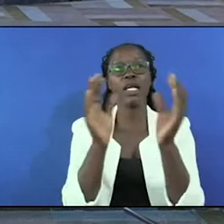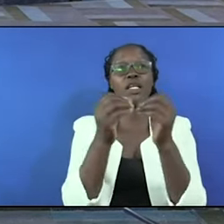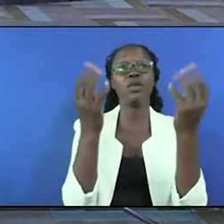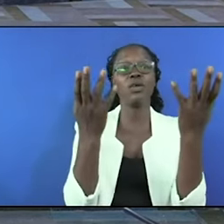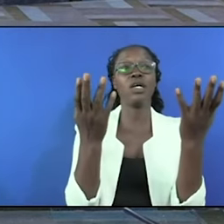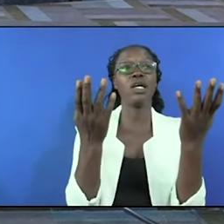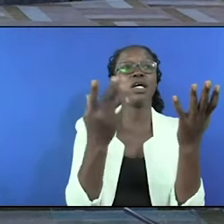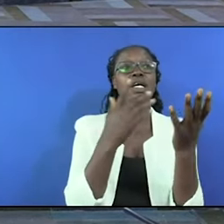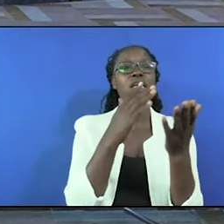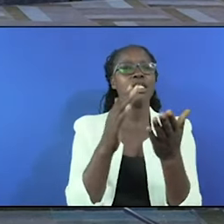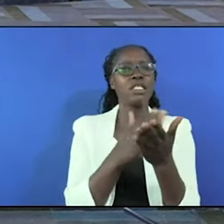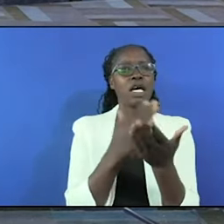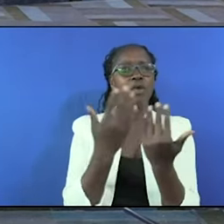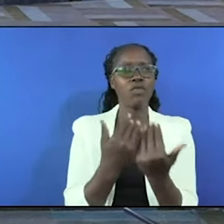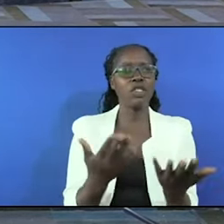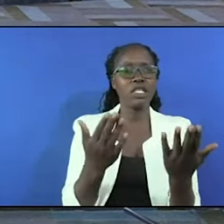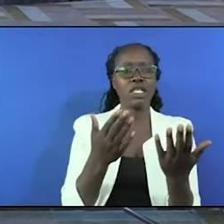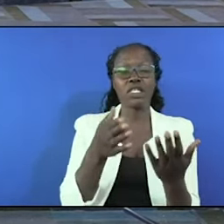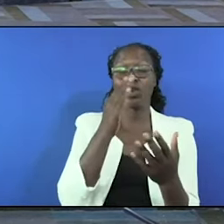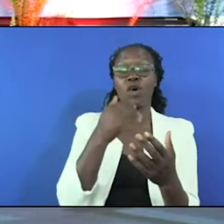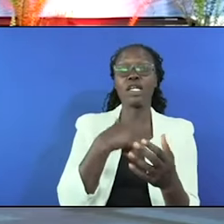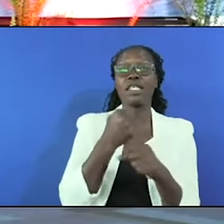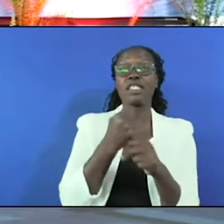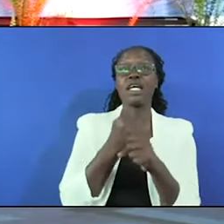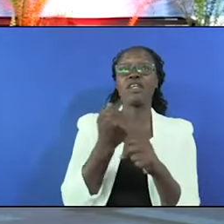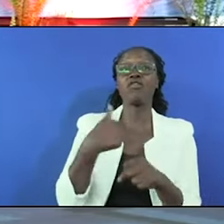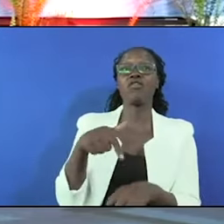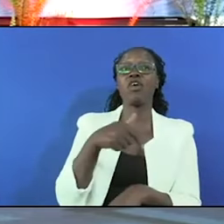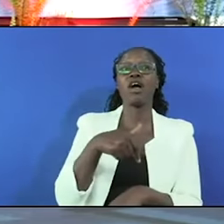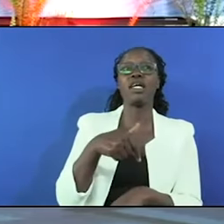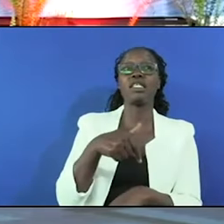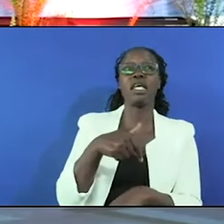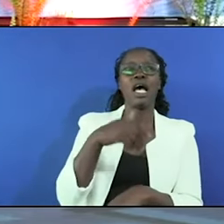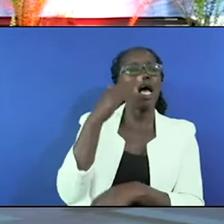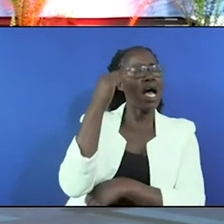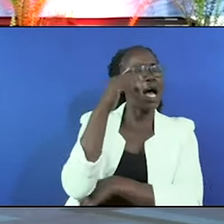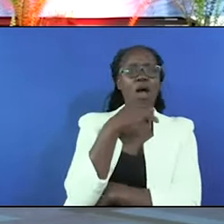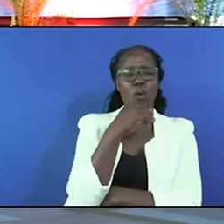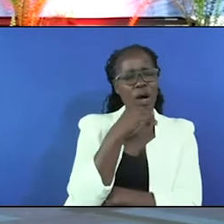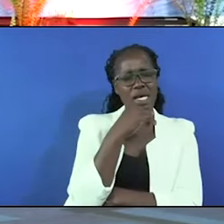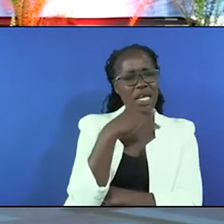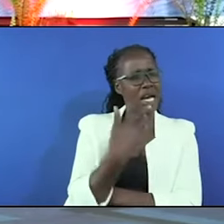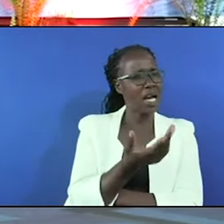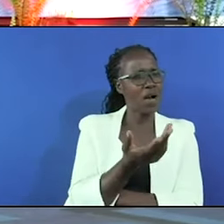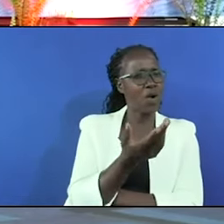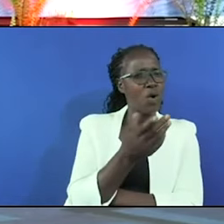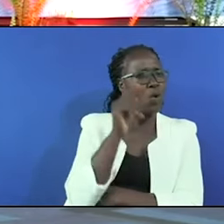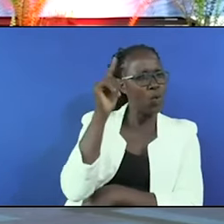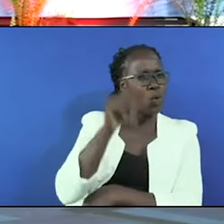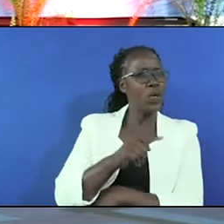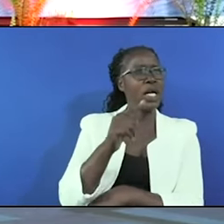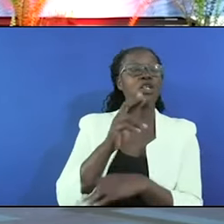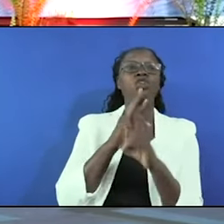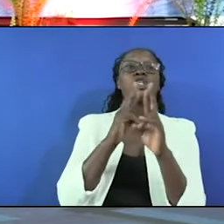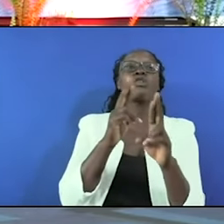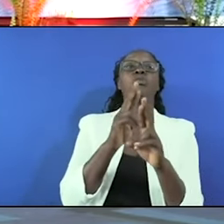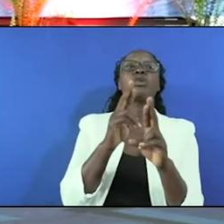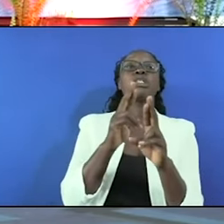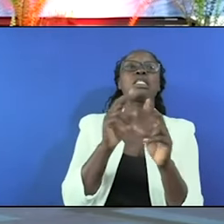Hallelujah. Some of the things God has done for us, I wonder how we are unable to respond in